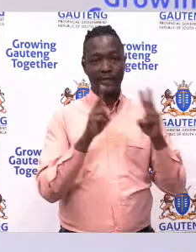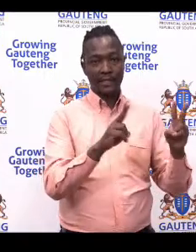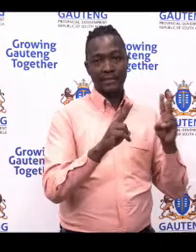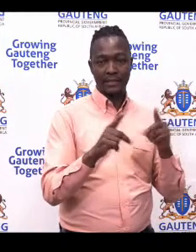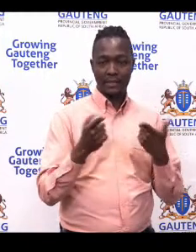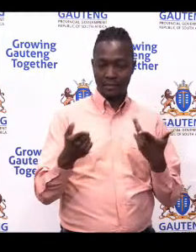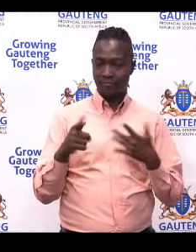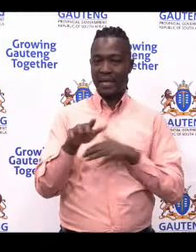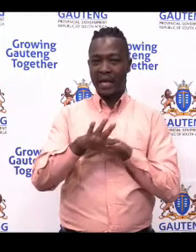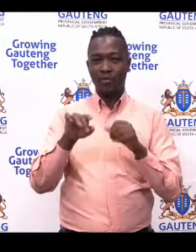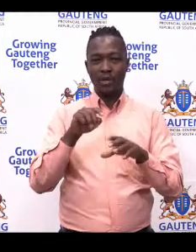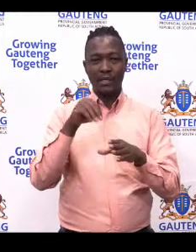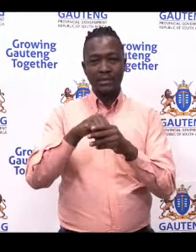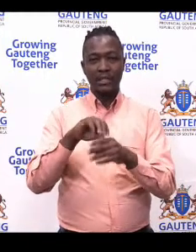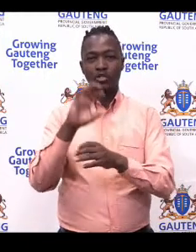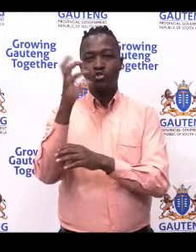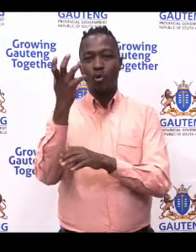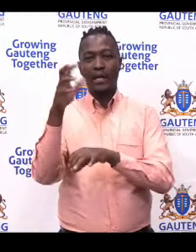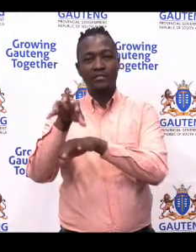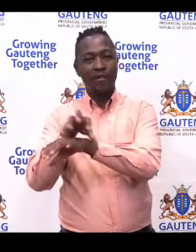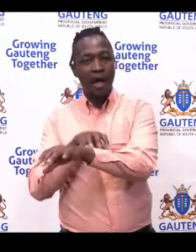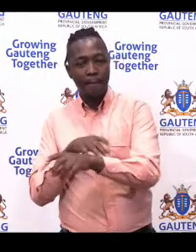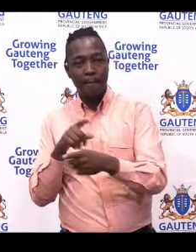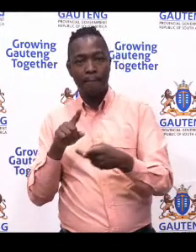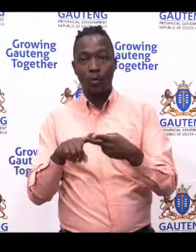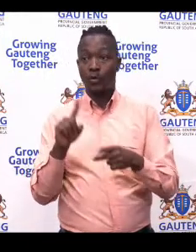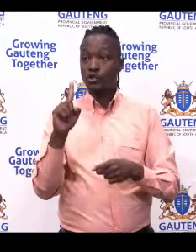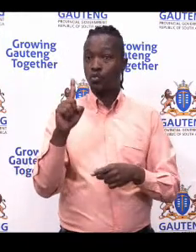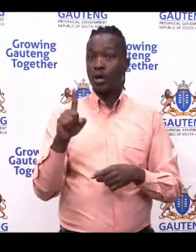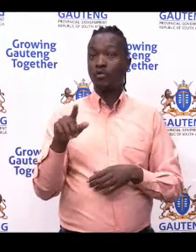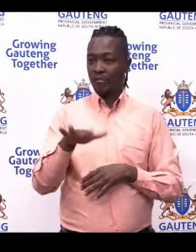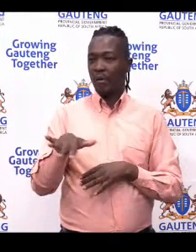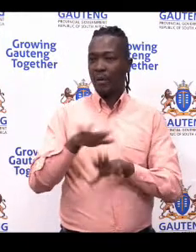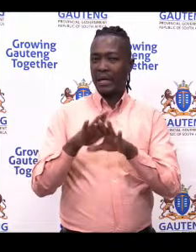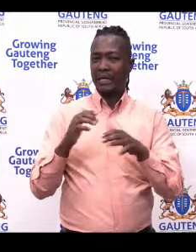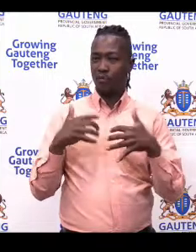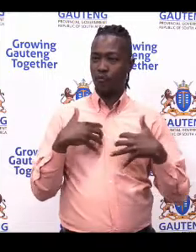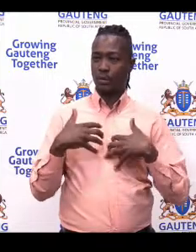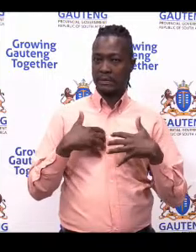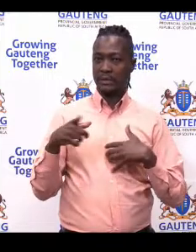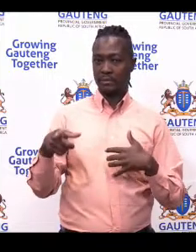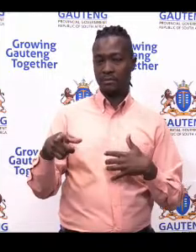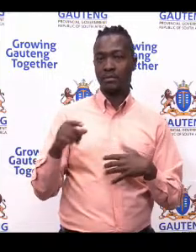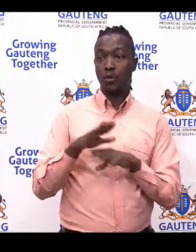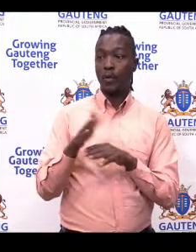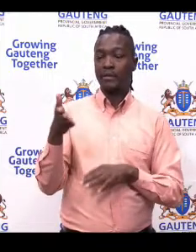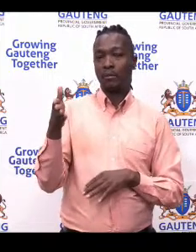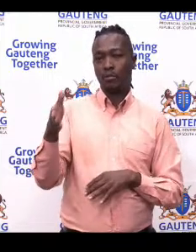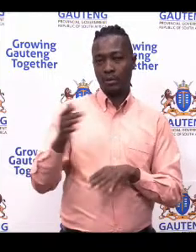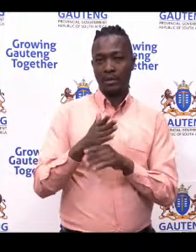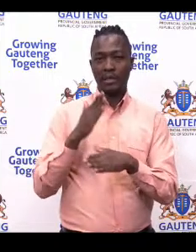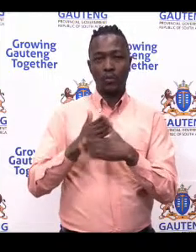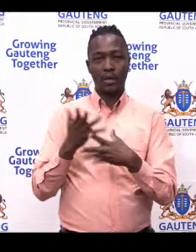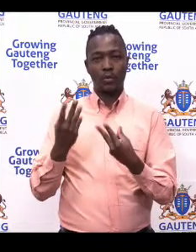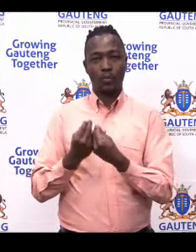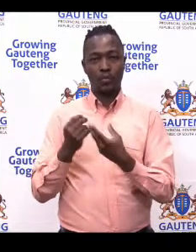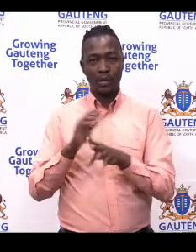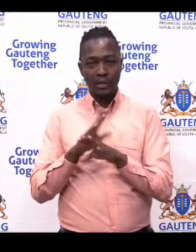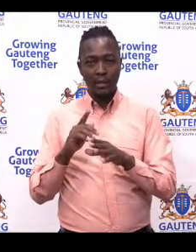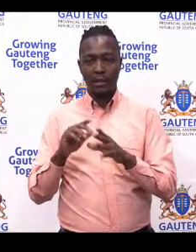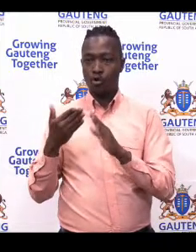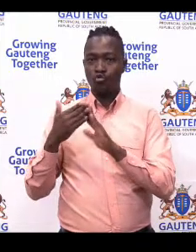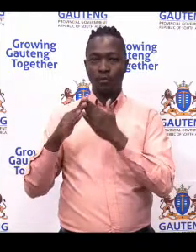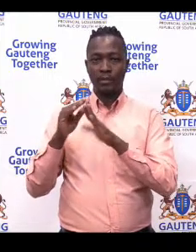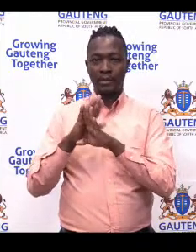in Orange Farm, which is one of our areas of concern, and where they were able to work with our community health care